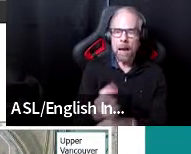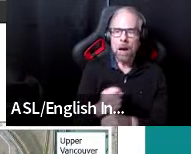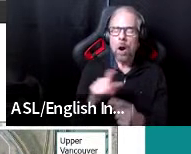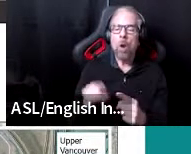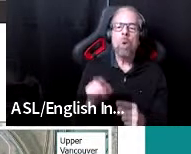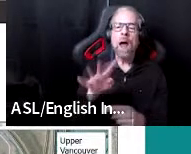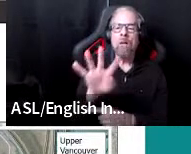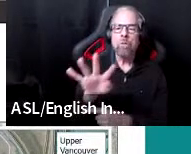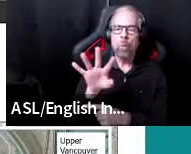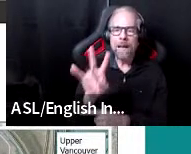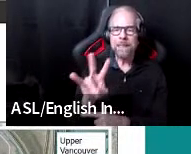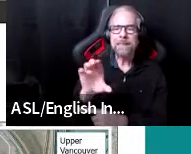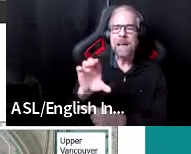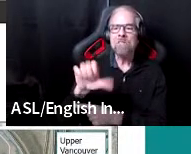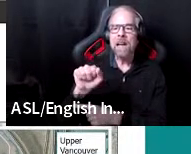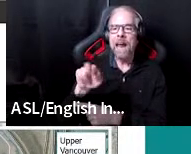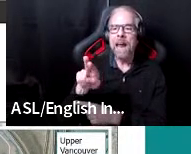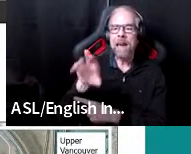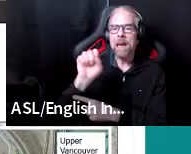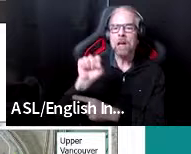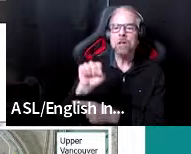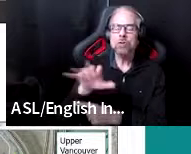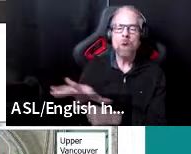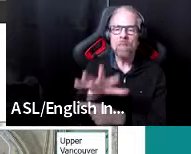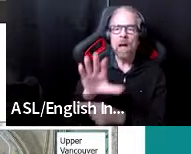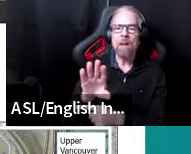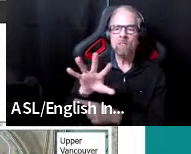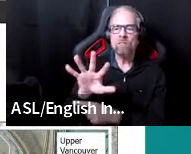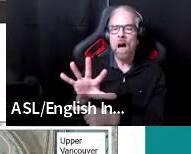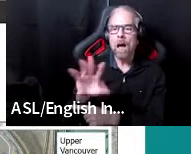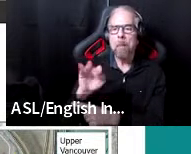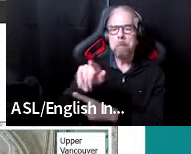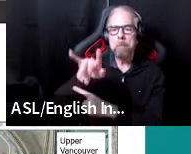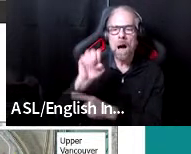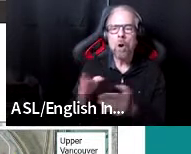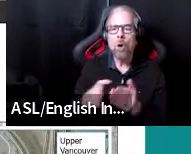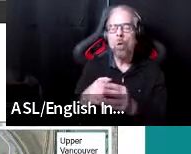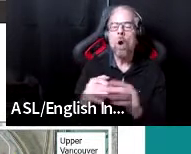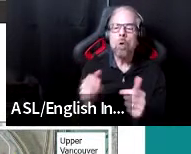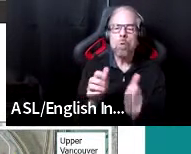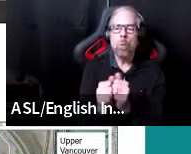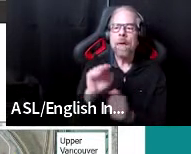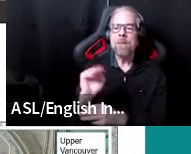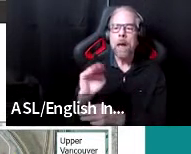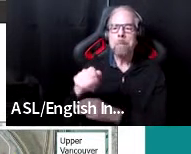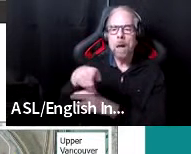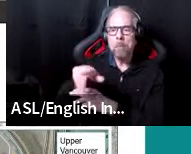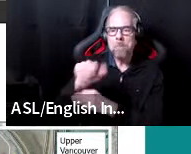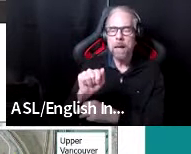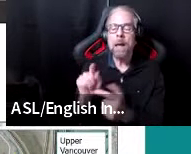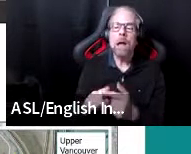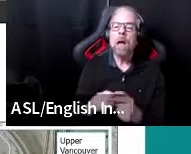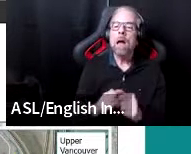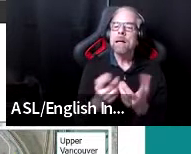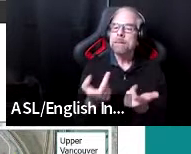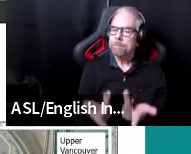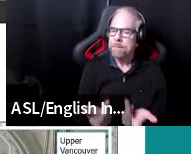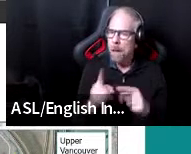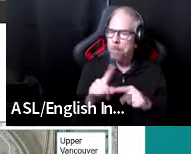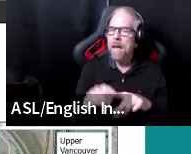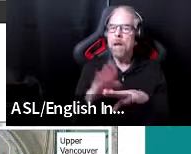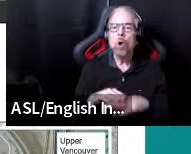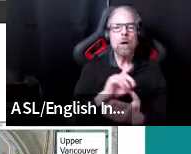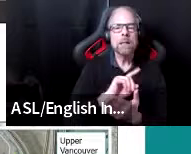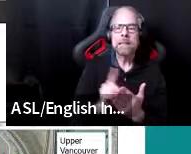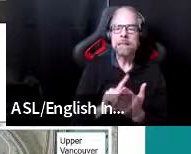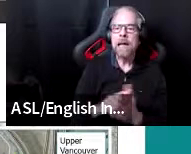throughout the 5-mile corridor to construct the modified LPA. Depending on design option, there are additional acquisitions. Sometimes it's